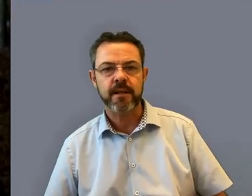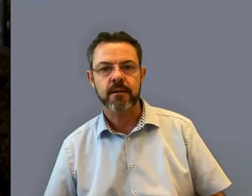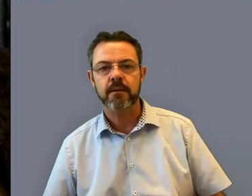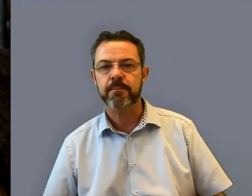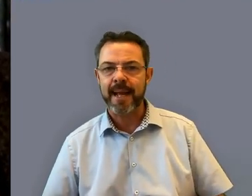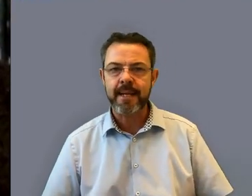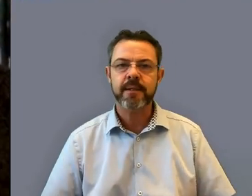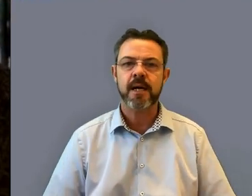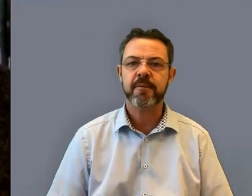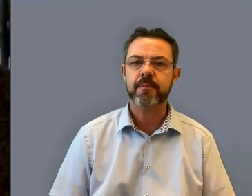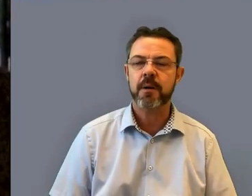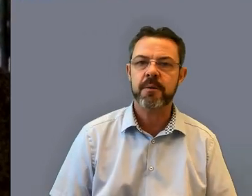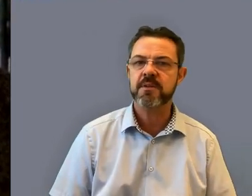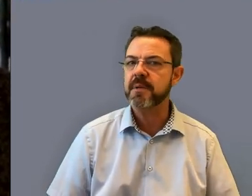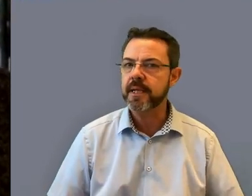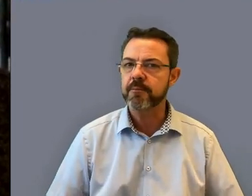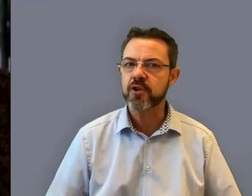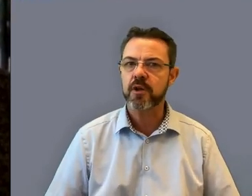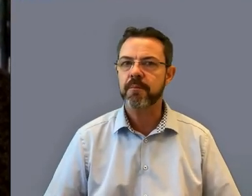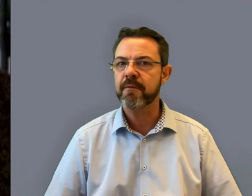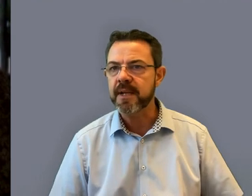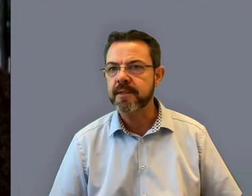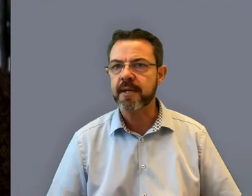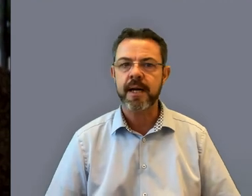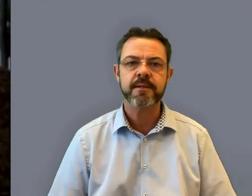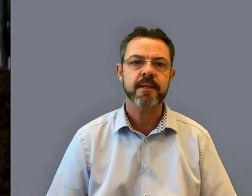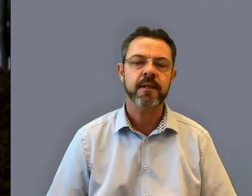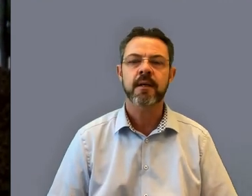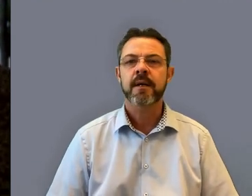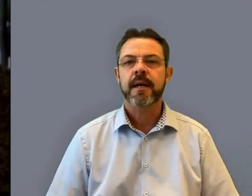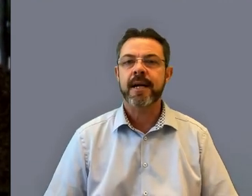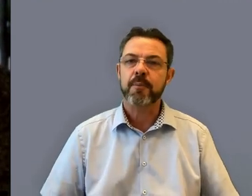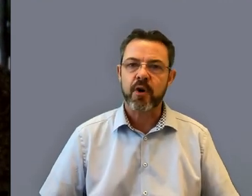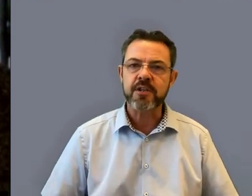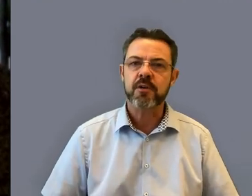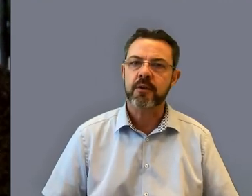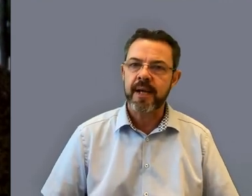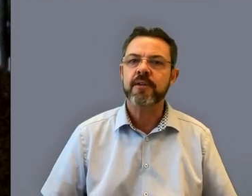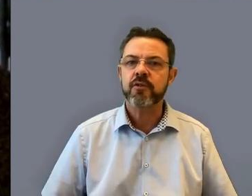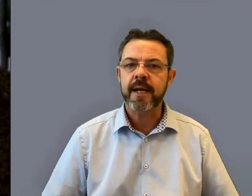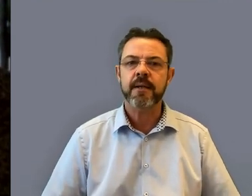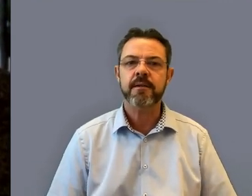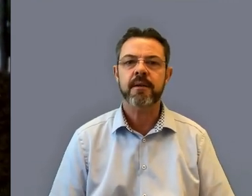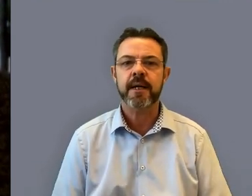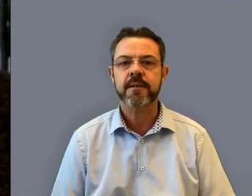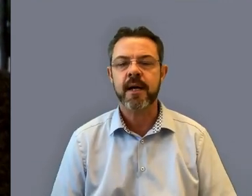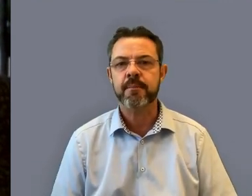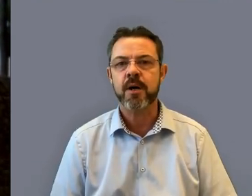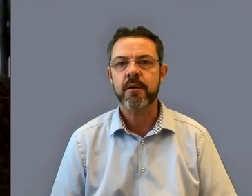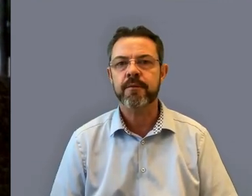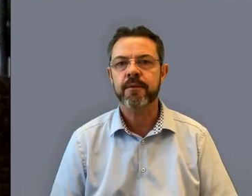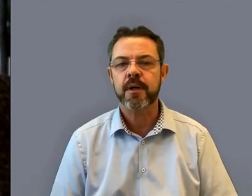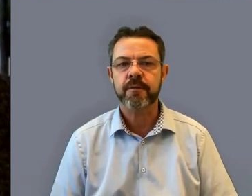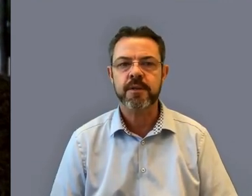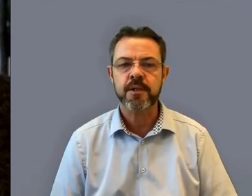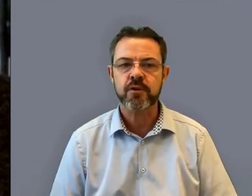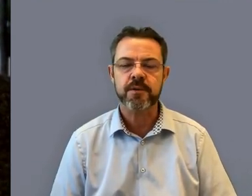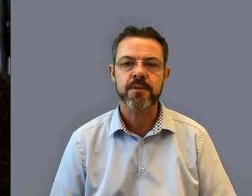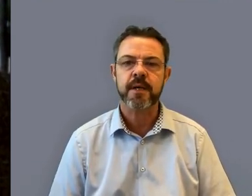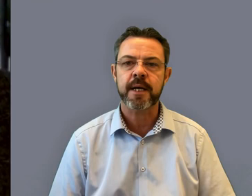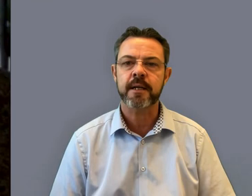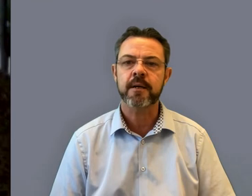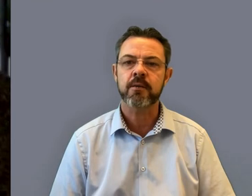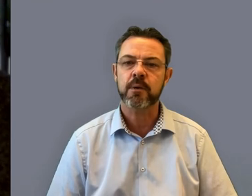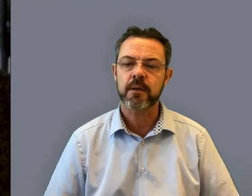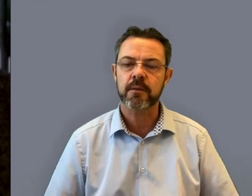your tactical planning type of problems, medium-term fleet sizing, and operational day-to-day type of